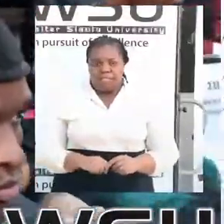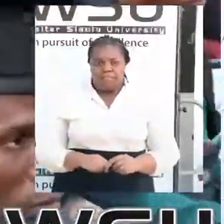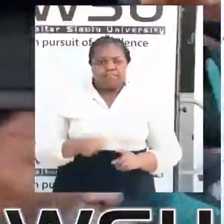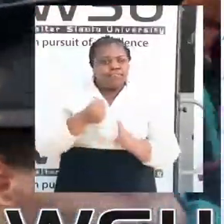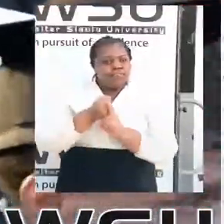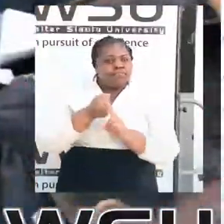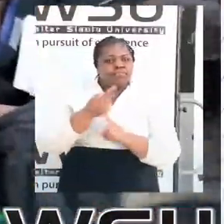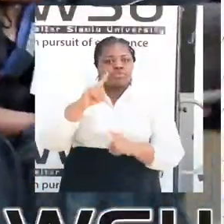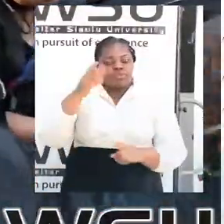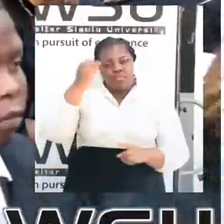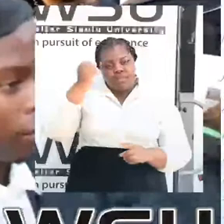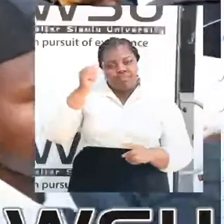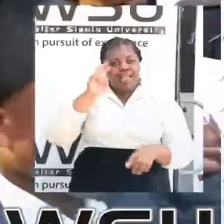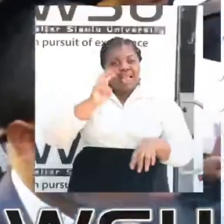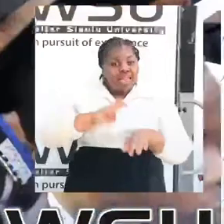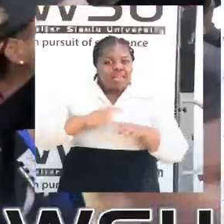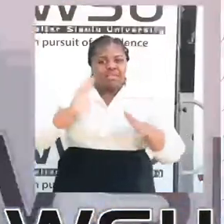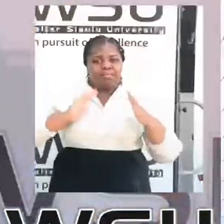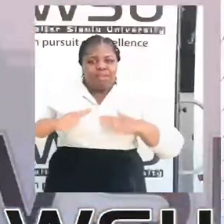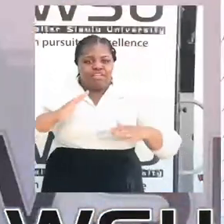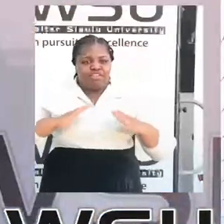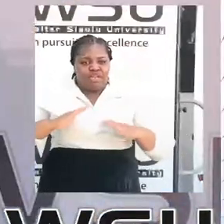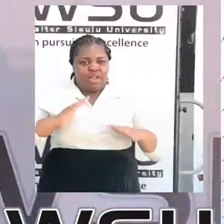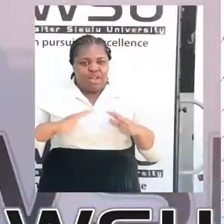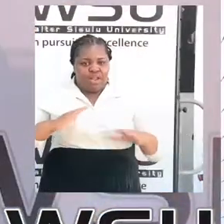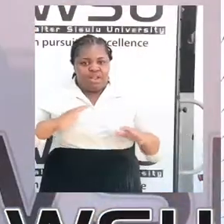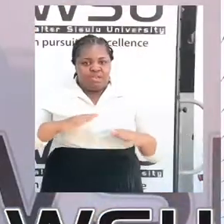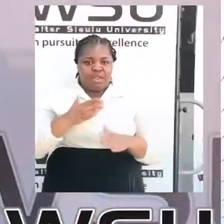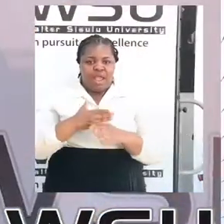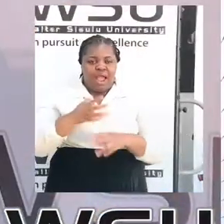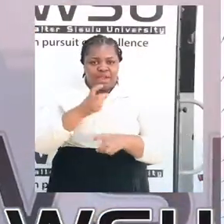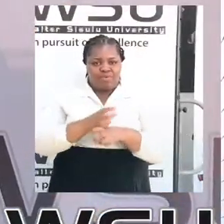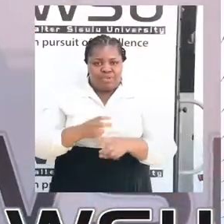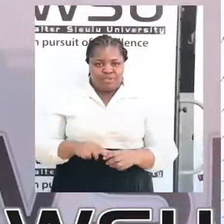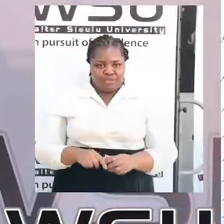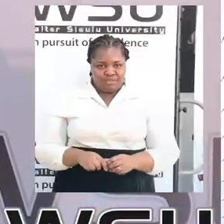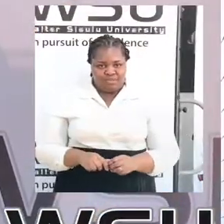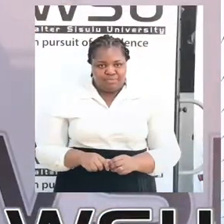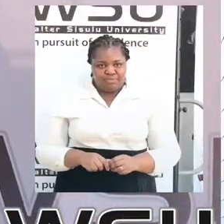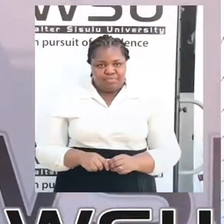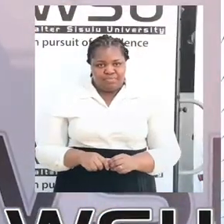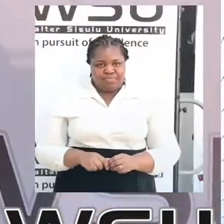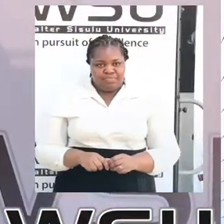Chasing a dream requires passion and hard work.